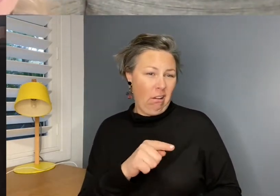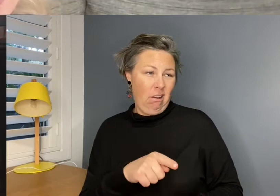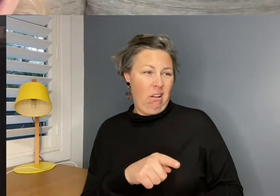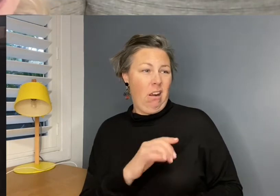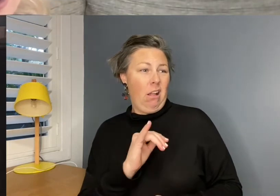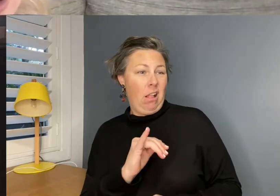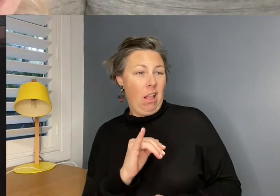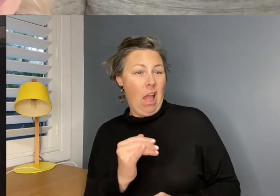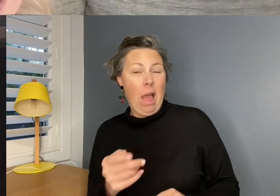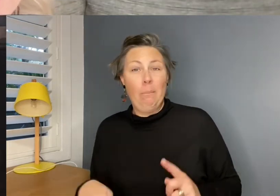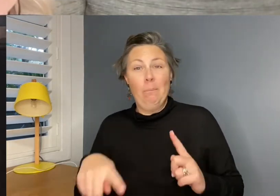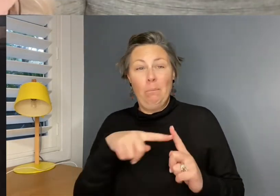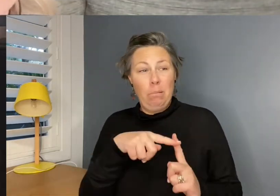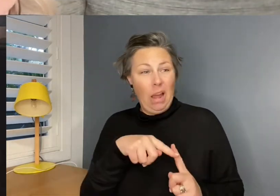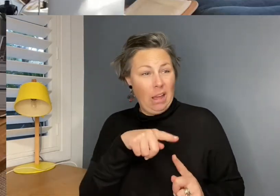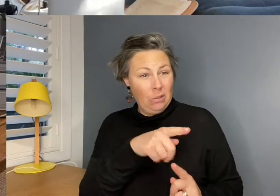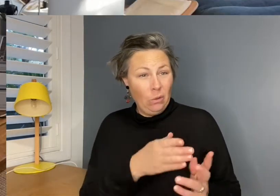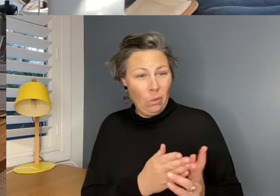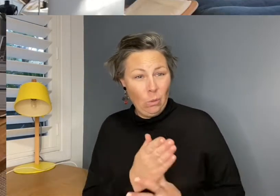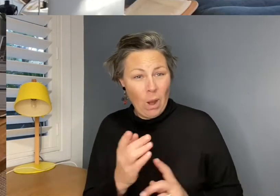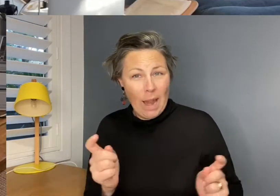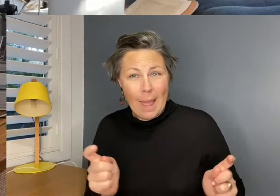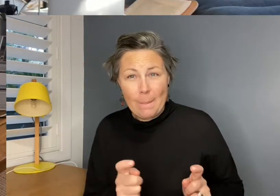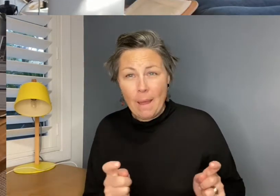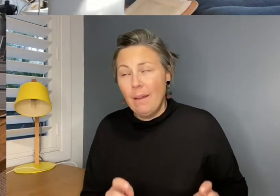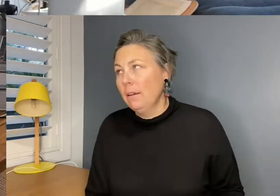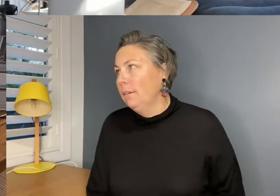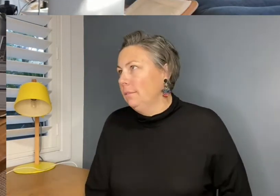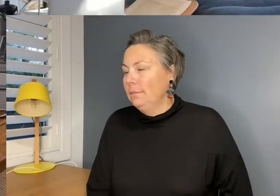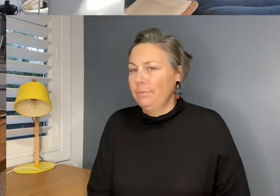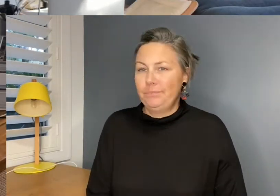on a normal day or a normal night, not like when in you're labor. in labor.